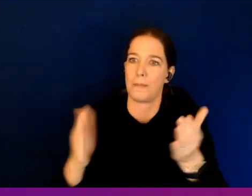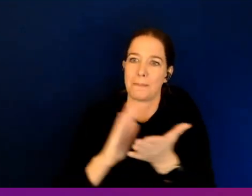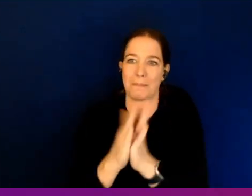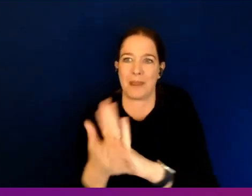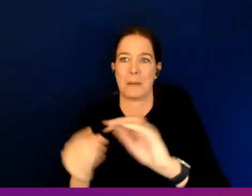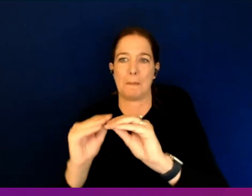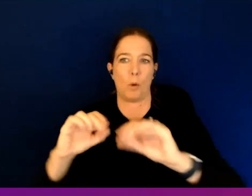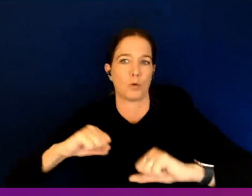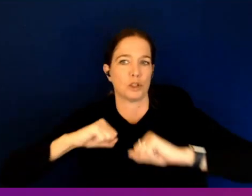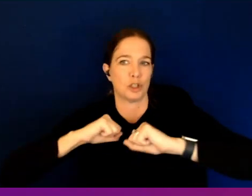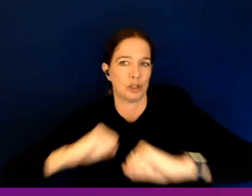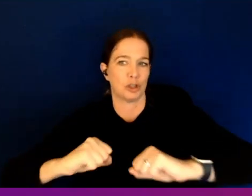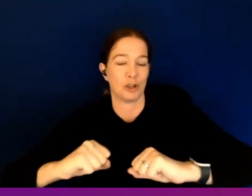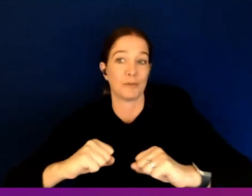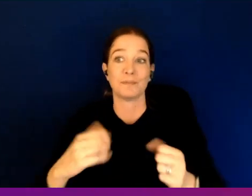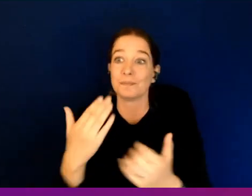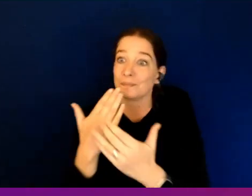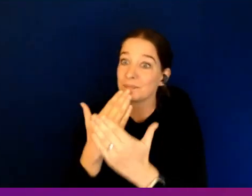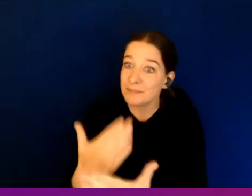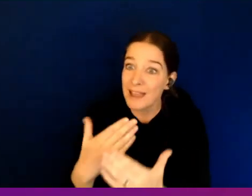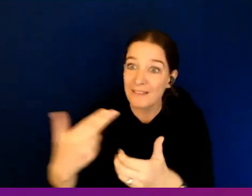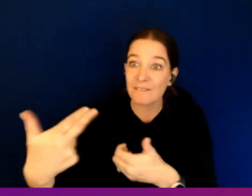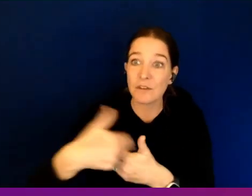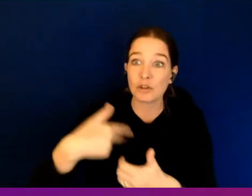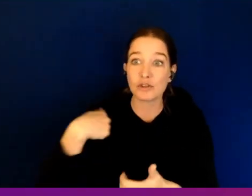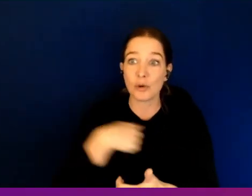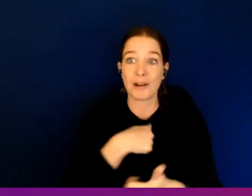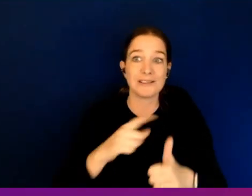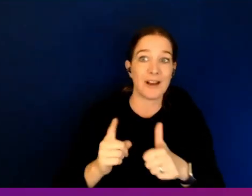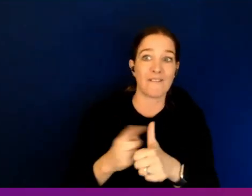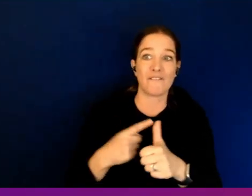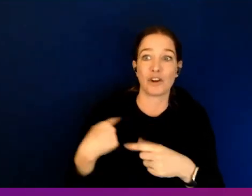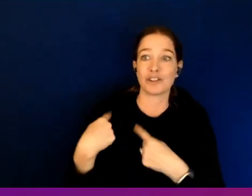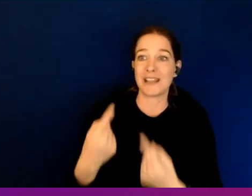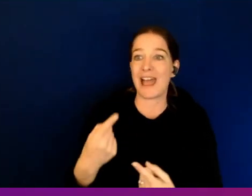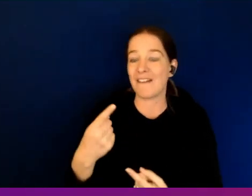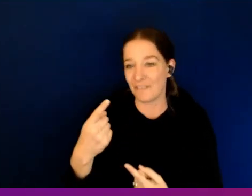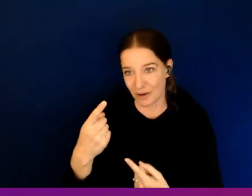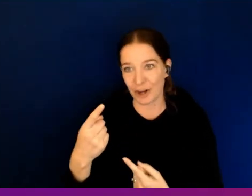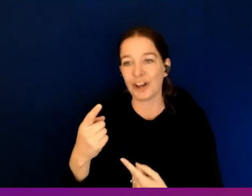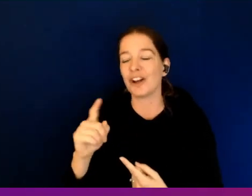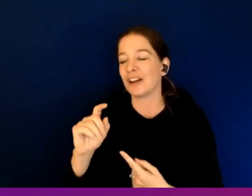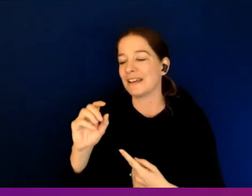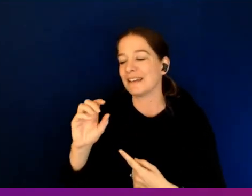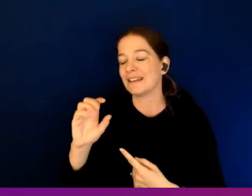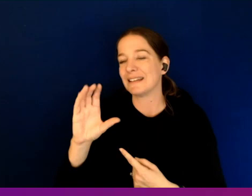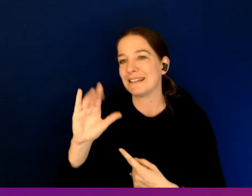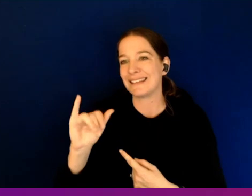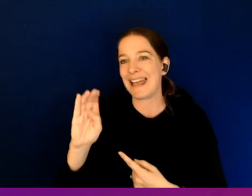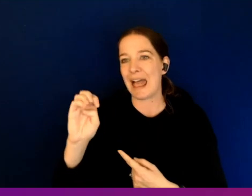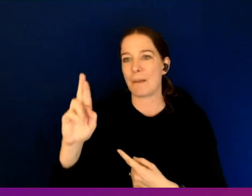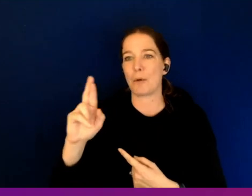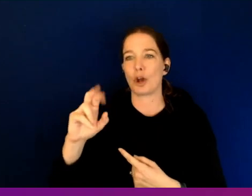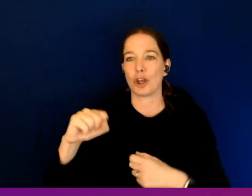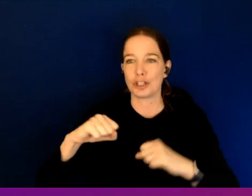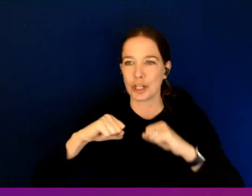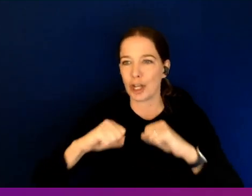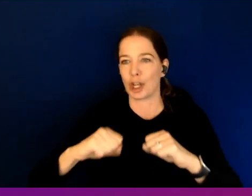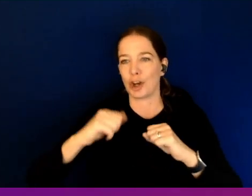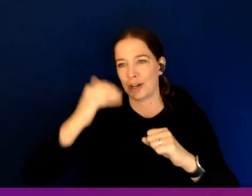the first ever Cybersecurity Awareness Month webinar series. I have a request of all of you on behalf of